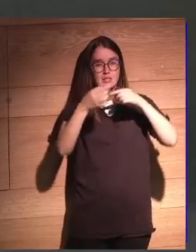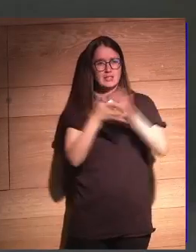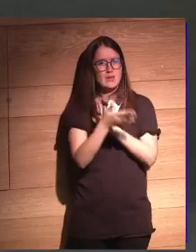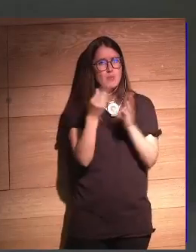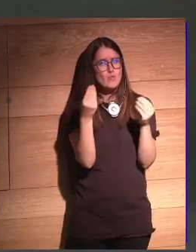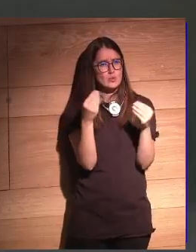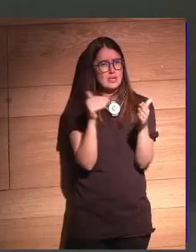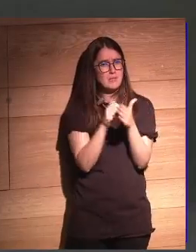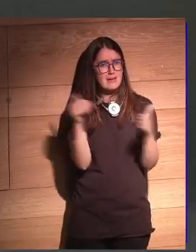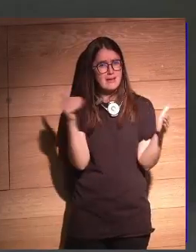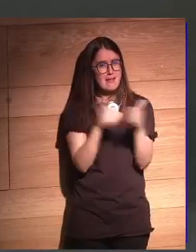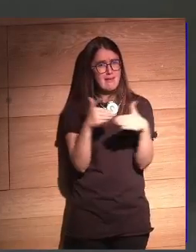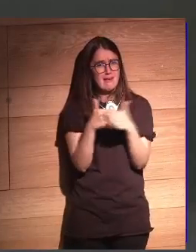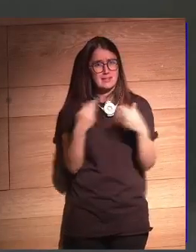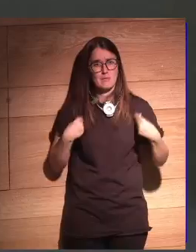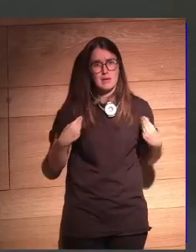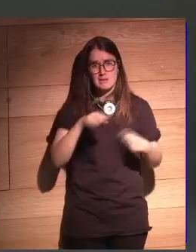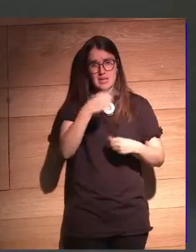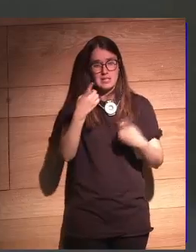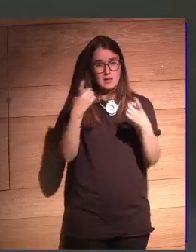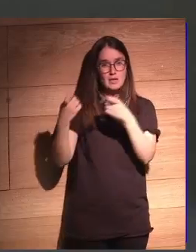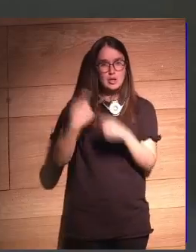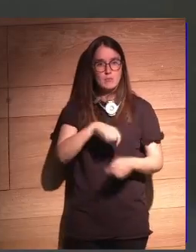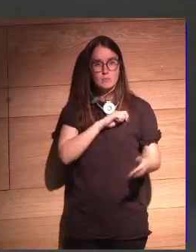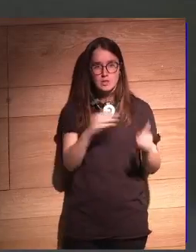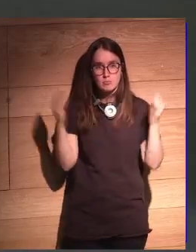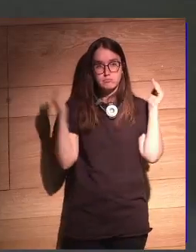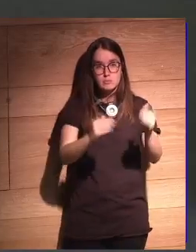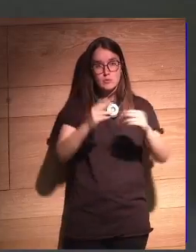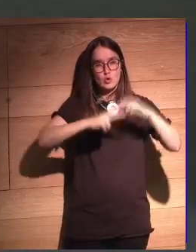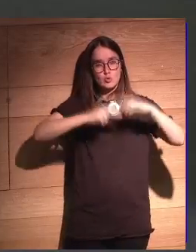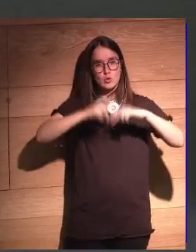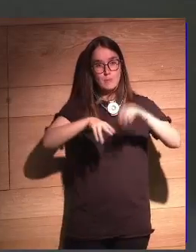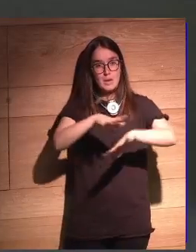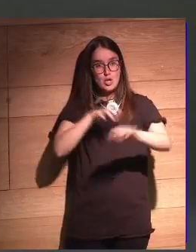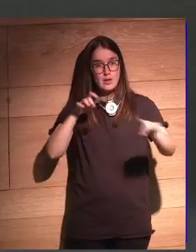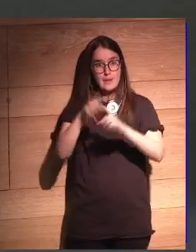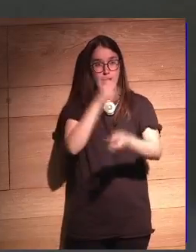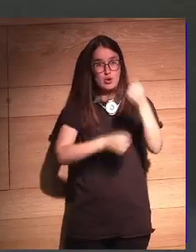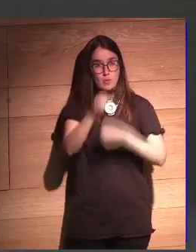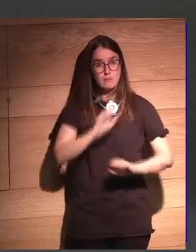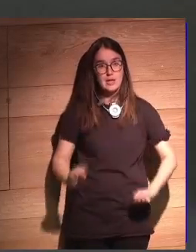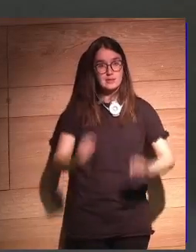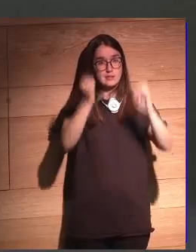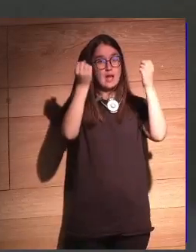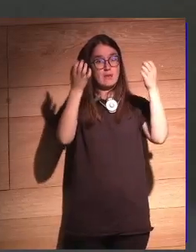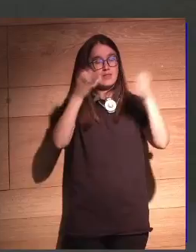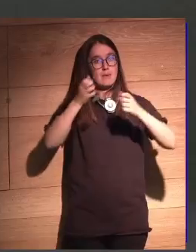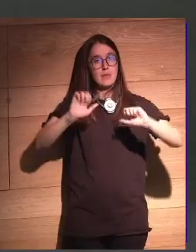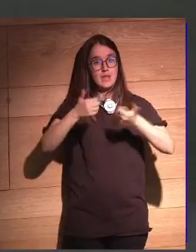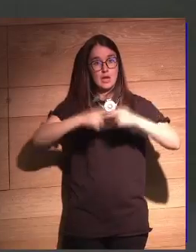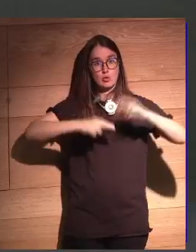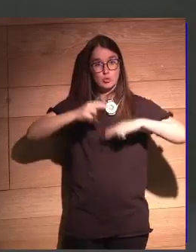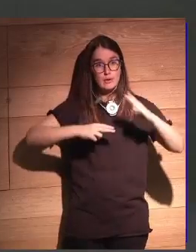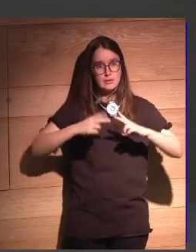is a gap of 20–30%. We are missing houses. And Spain